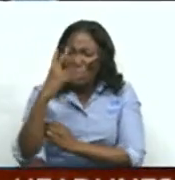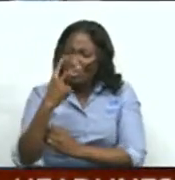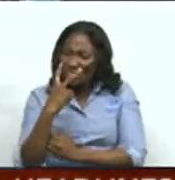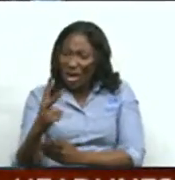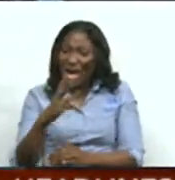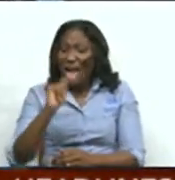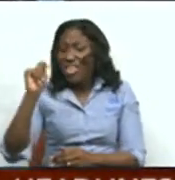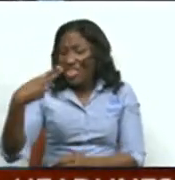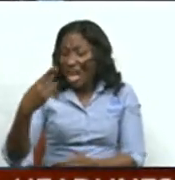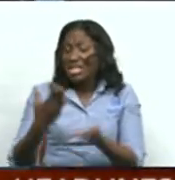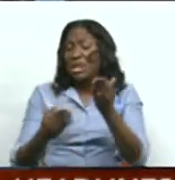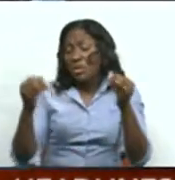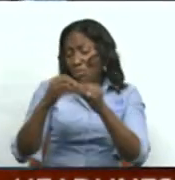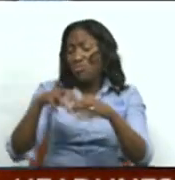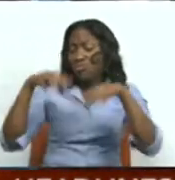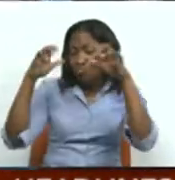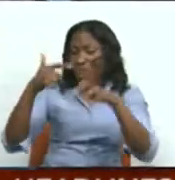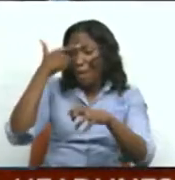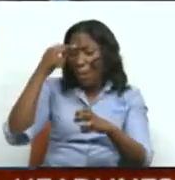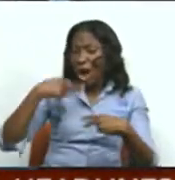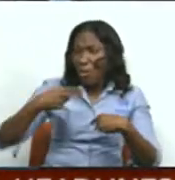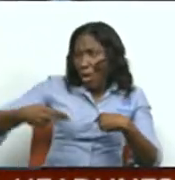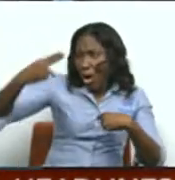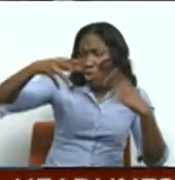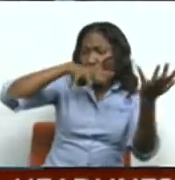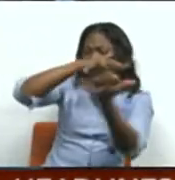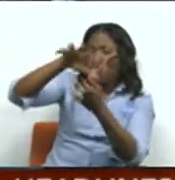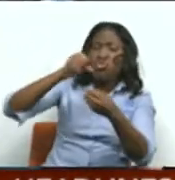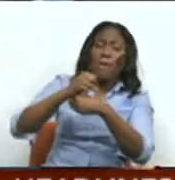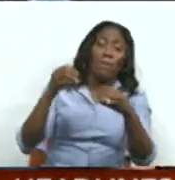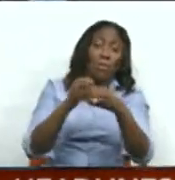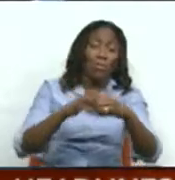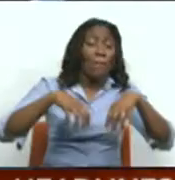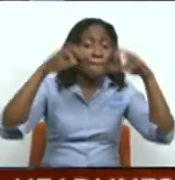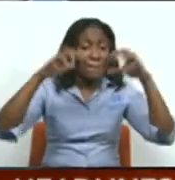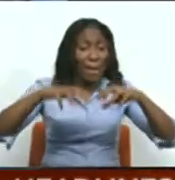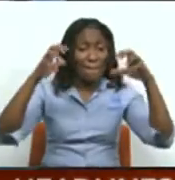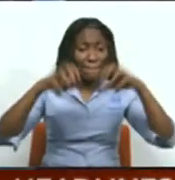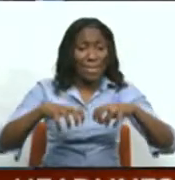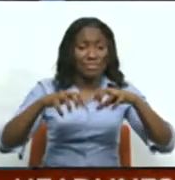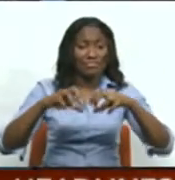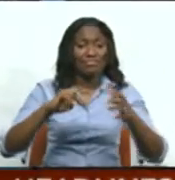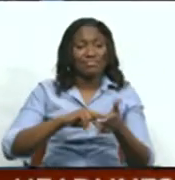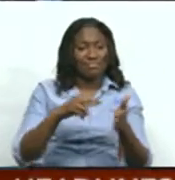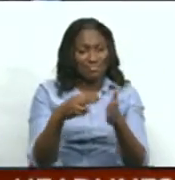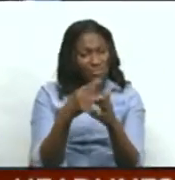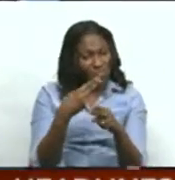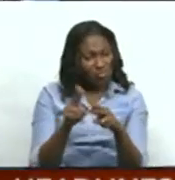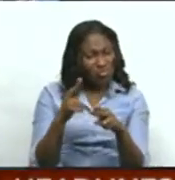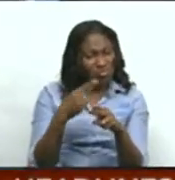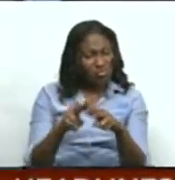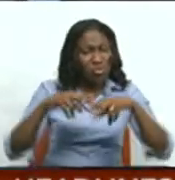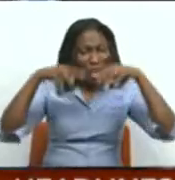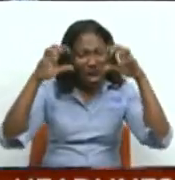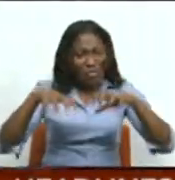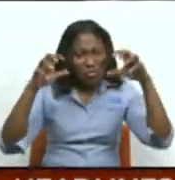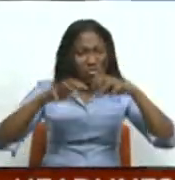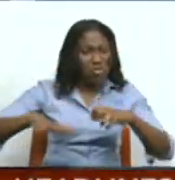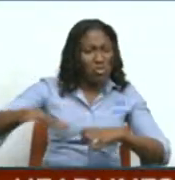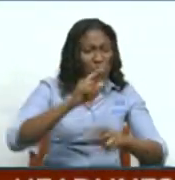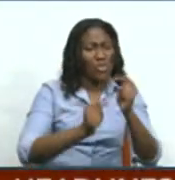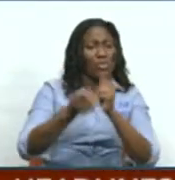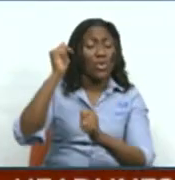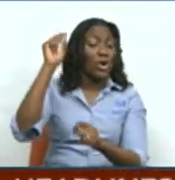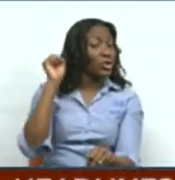Thursday, as we have an upper level trough that could enhance those isolated showers, leading to brief heavy rainfall across the country.